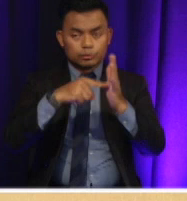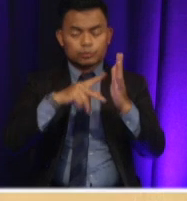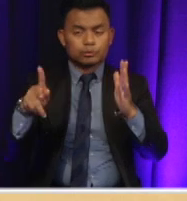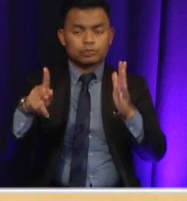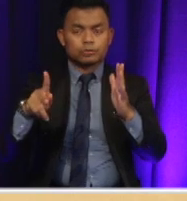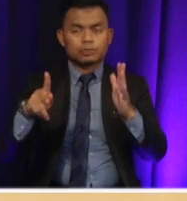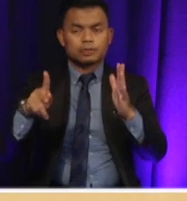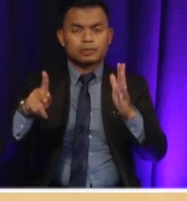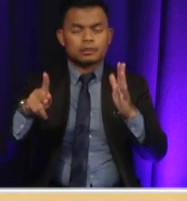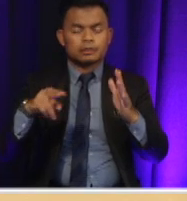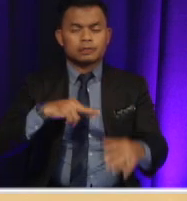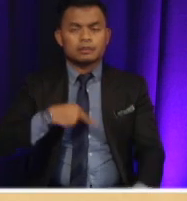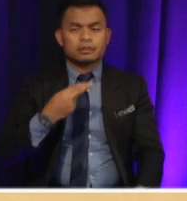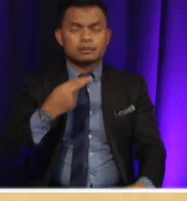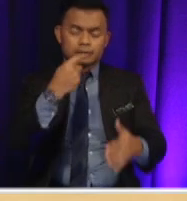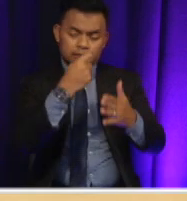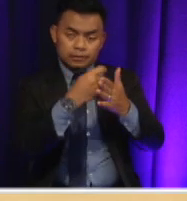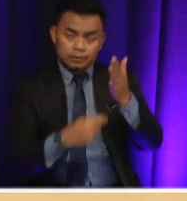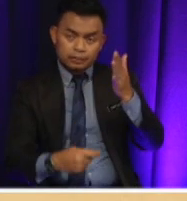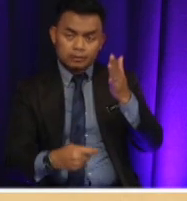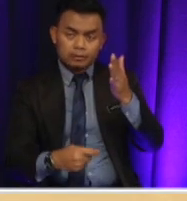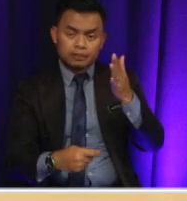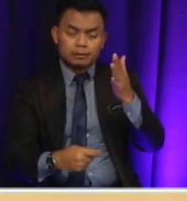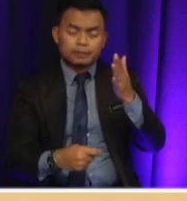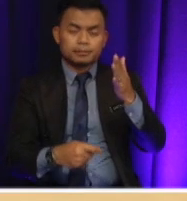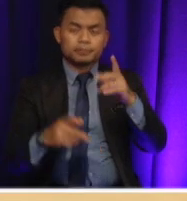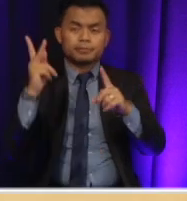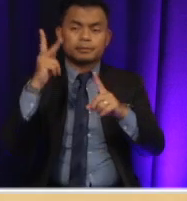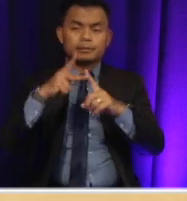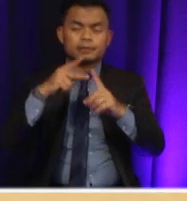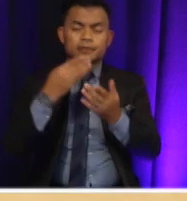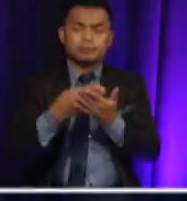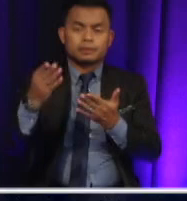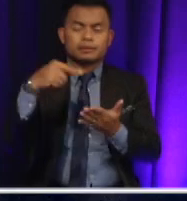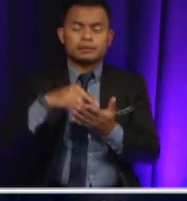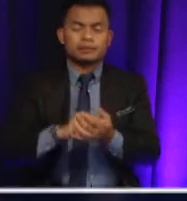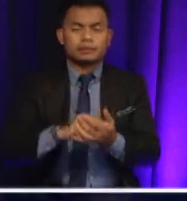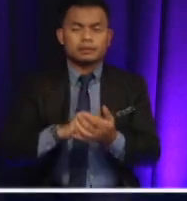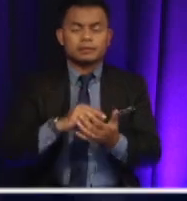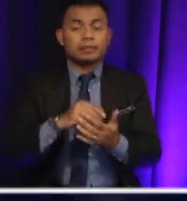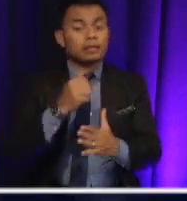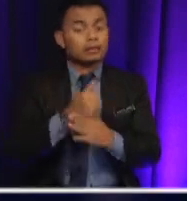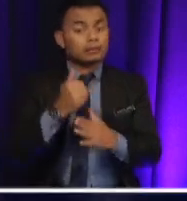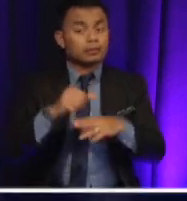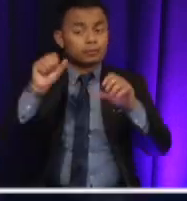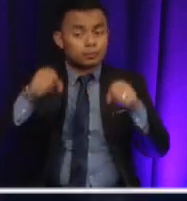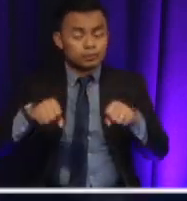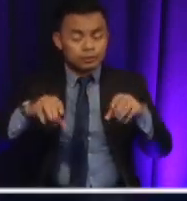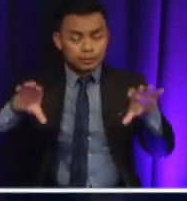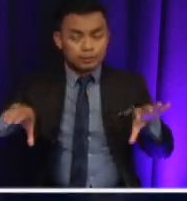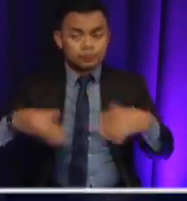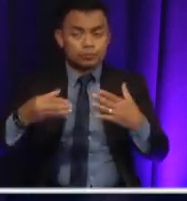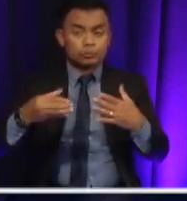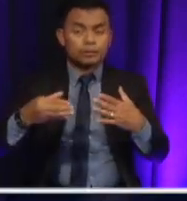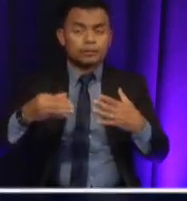appreciation to the stapler. I don't know. Okay? Or you can even draw a picture, maybe draw some emojis.